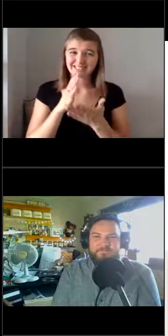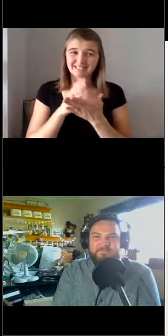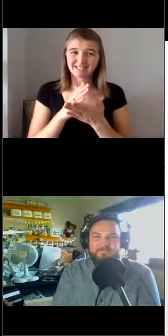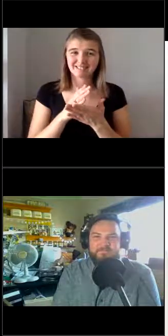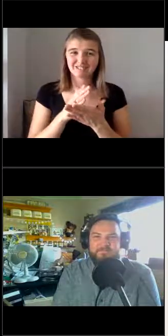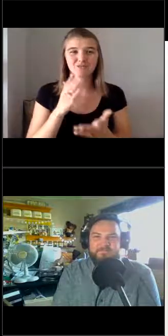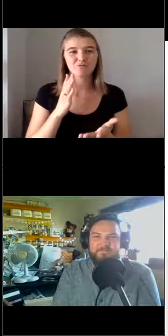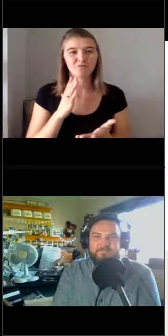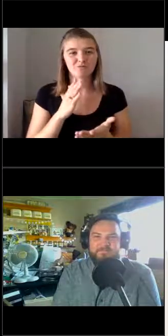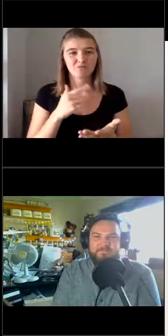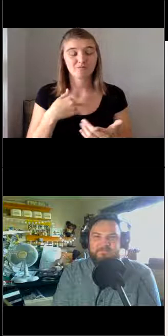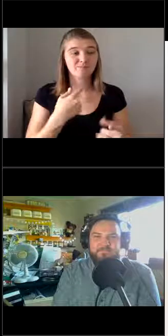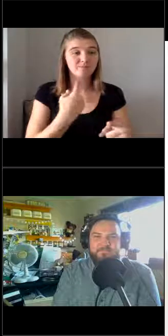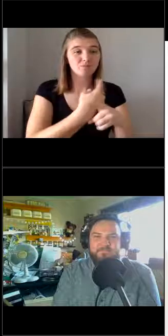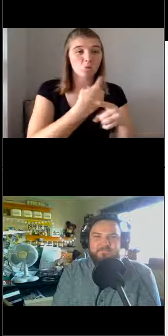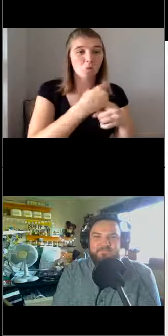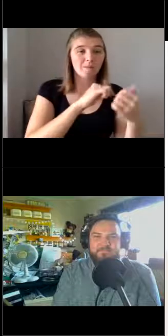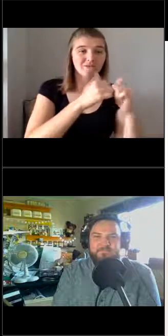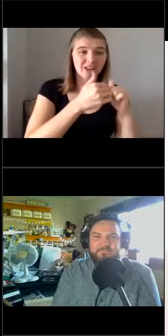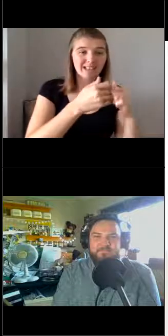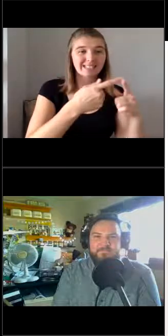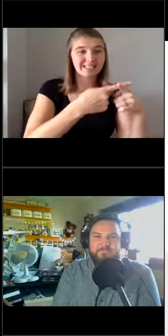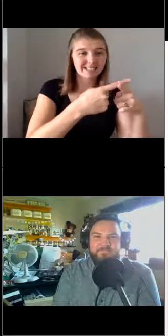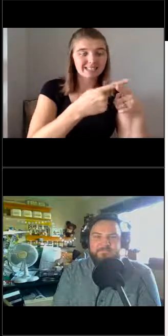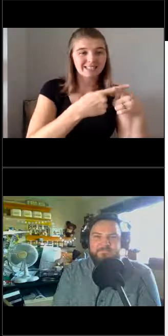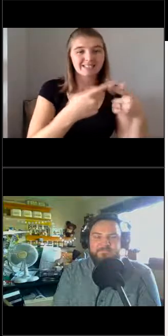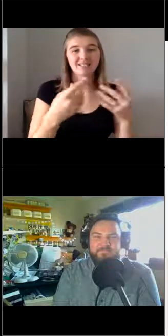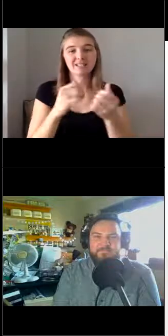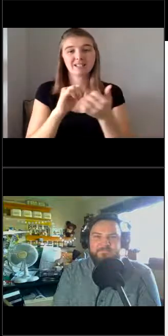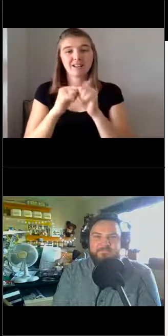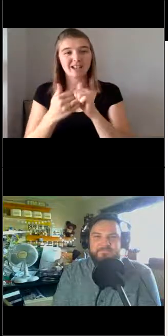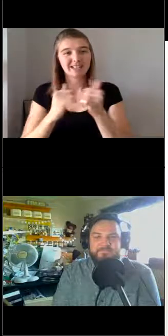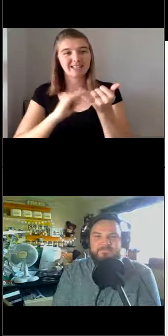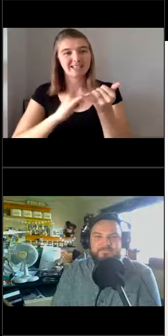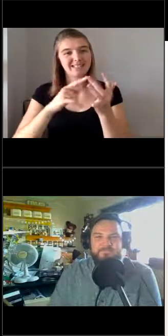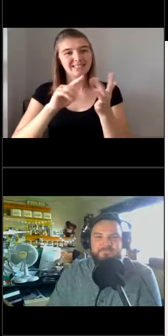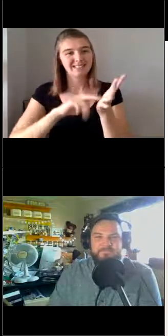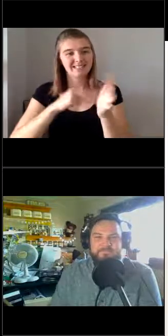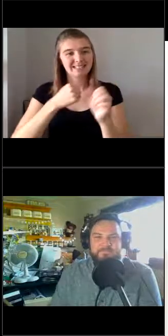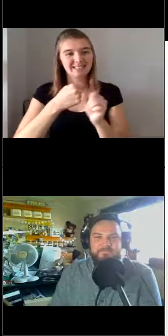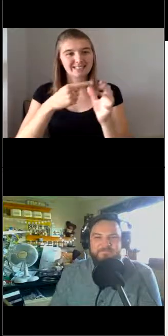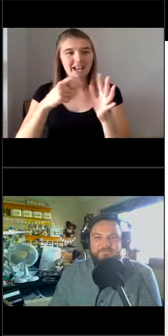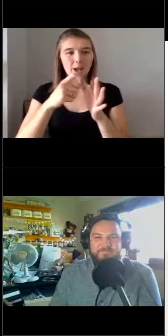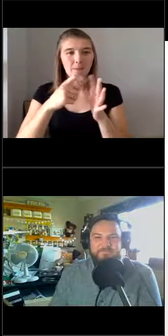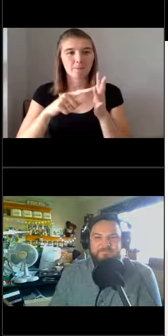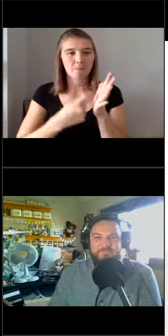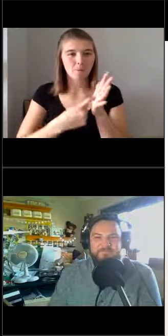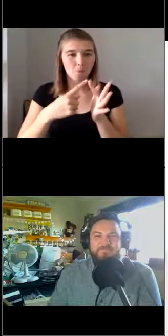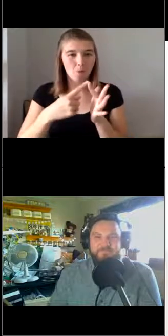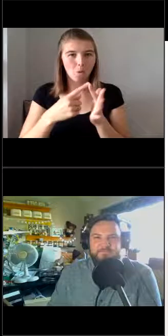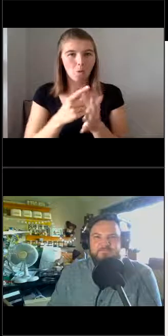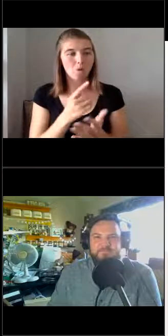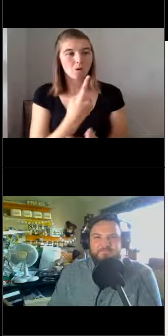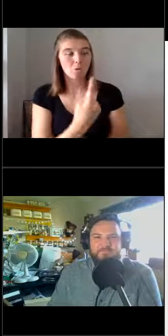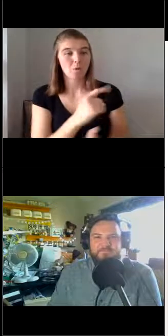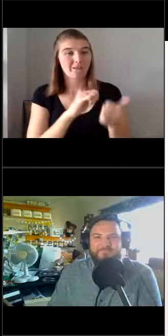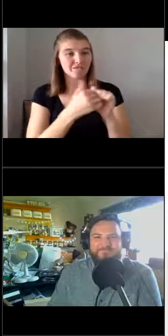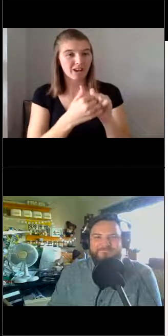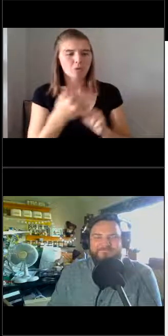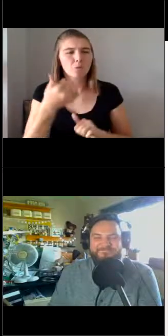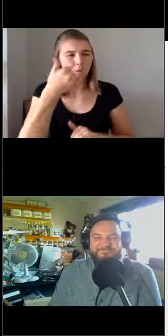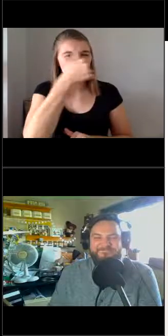in England and in Singapore, and one of my friend who is quite wise, he suggests